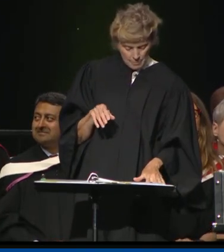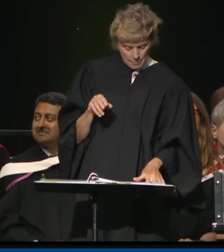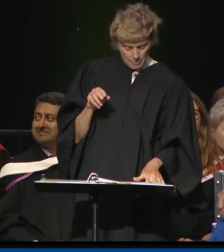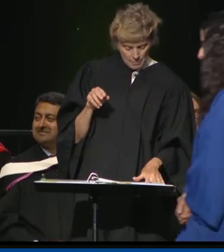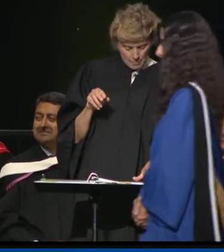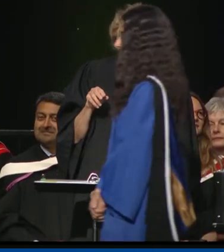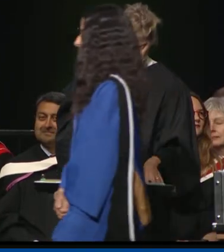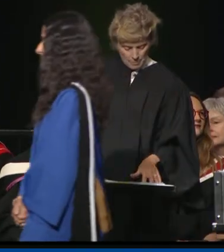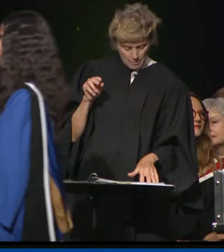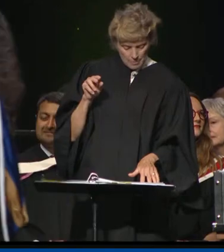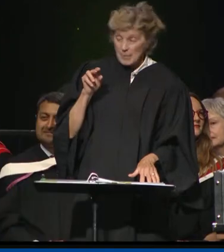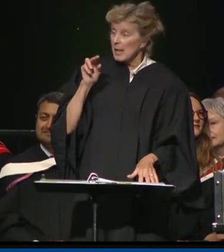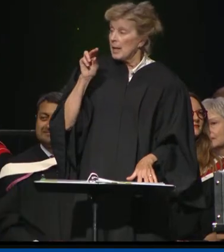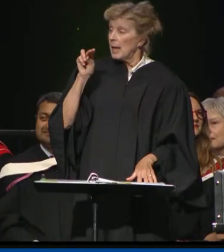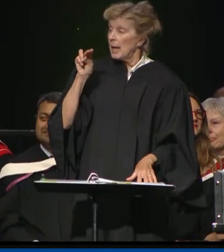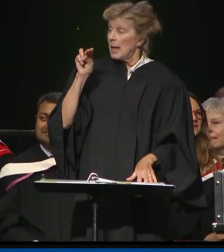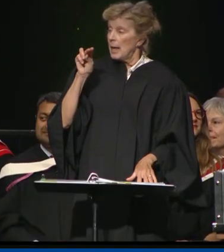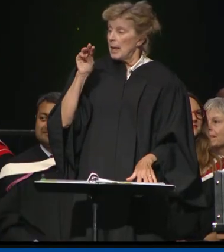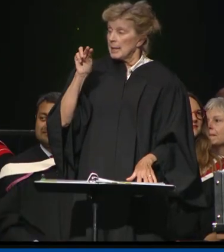Nagham Gindi.